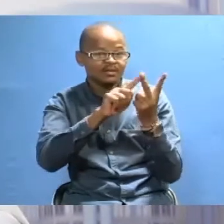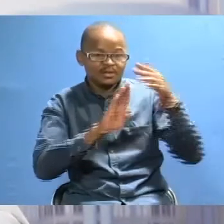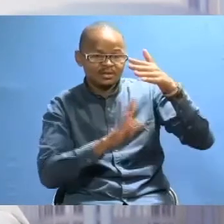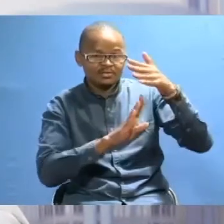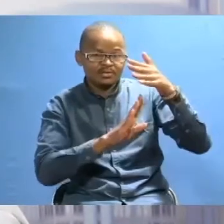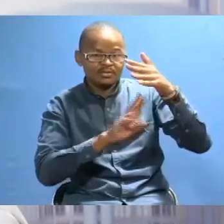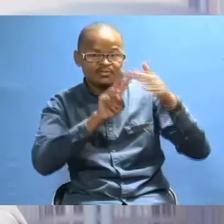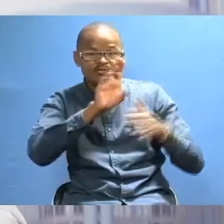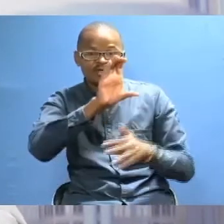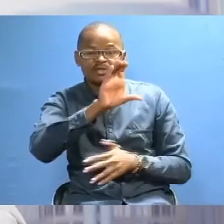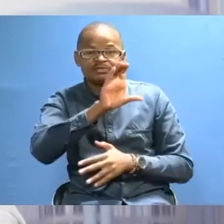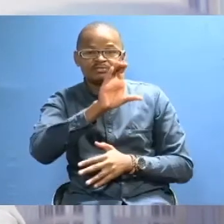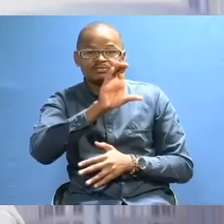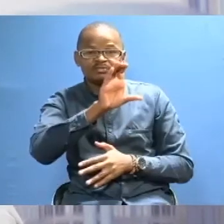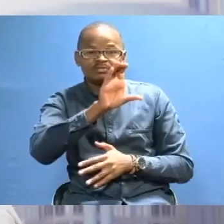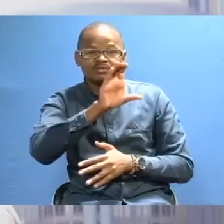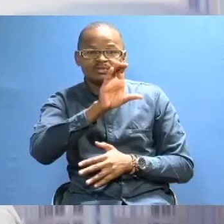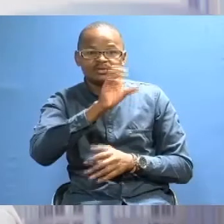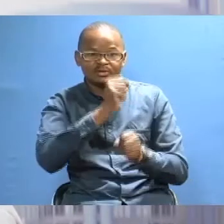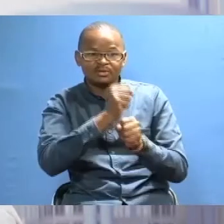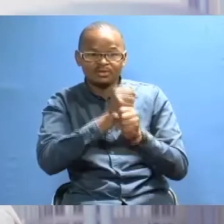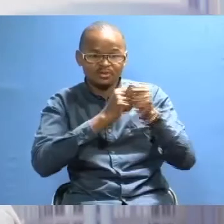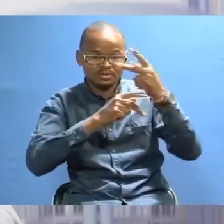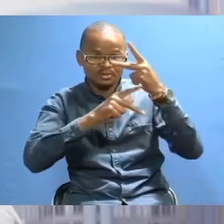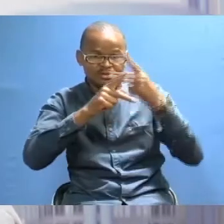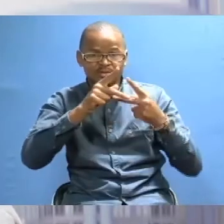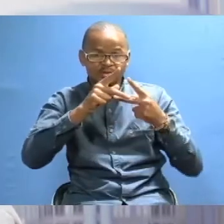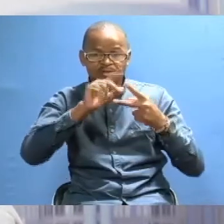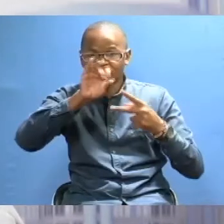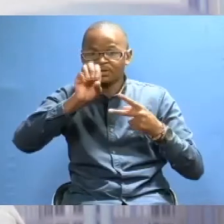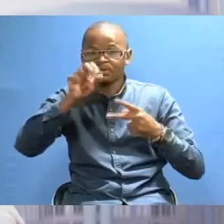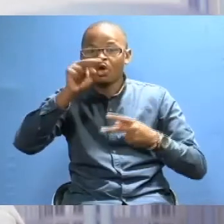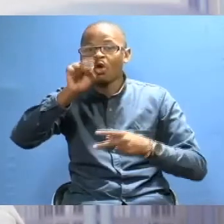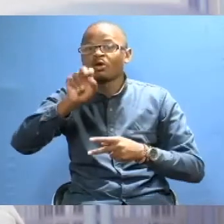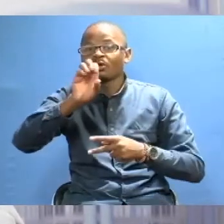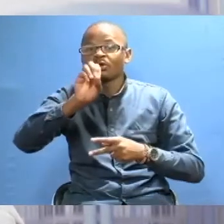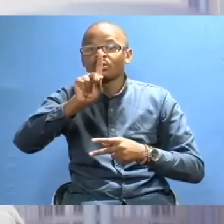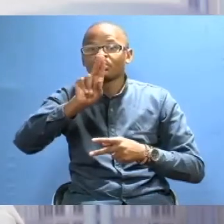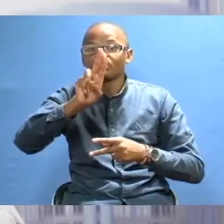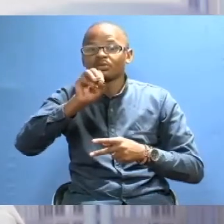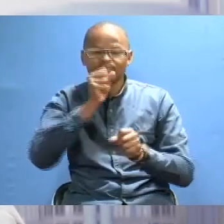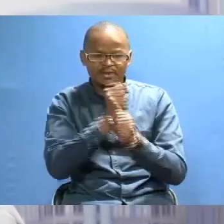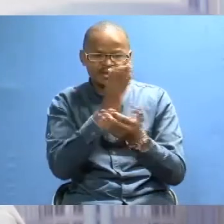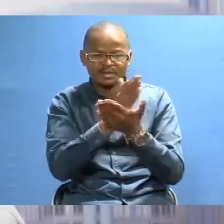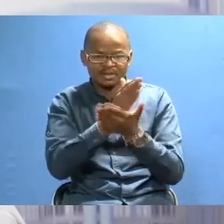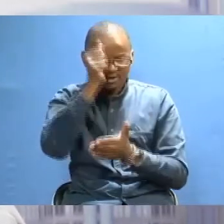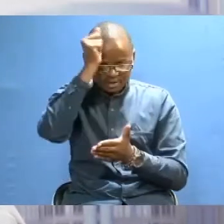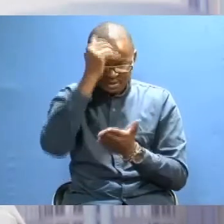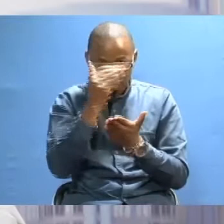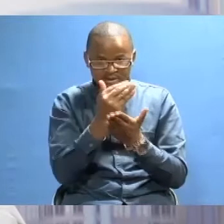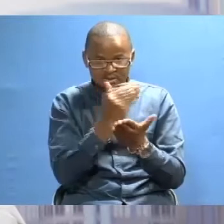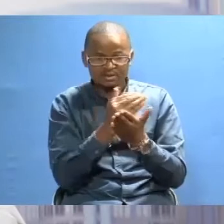the Deputy Vice Chancellor Academic Affairs, Professor John Okumu, who has ensured that our